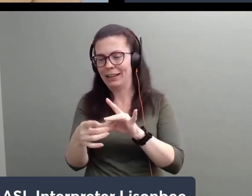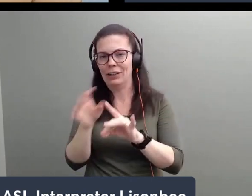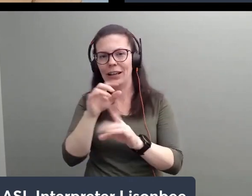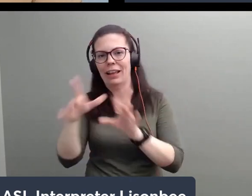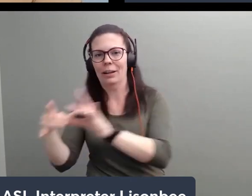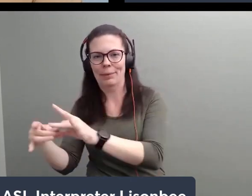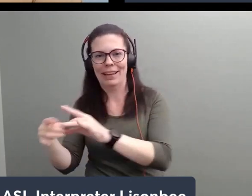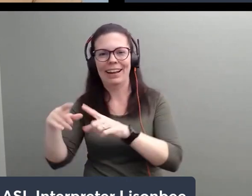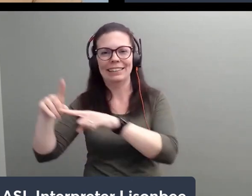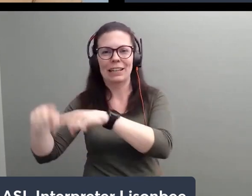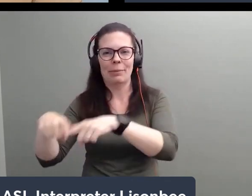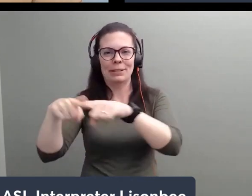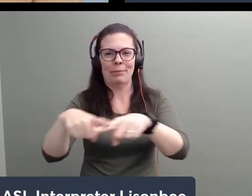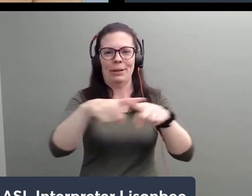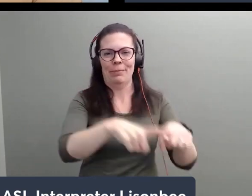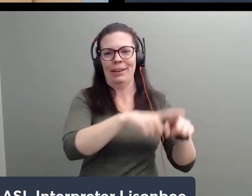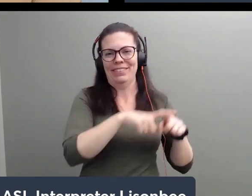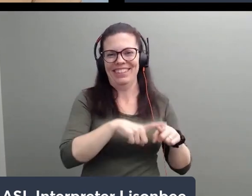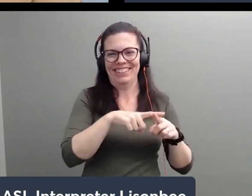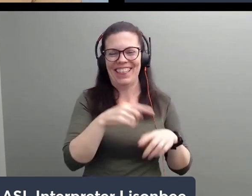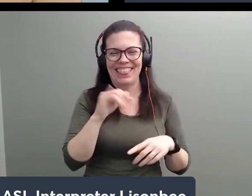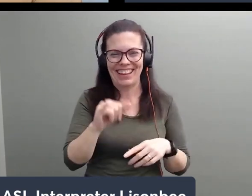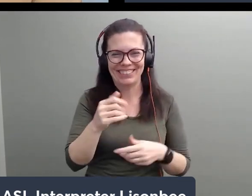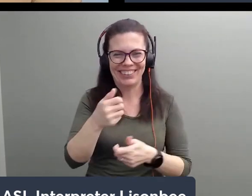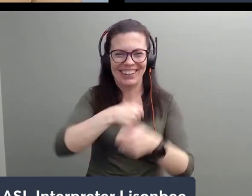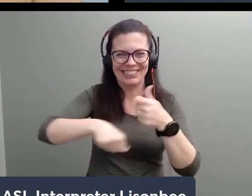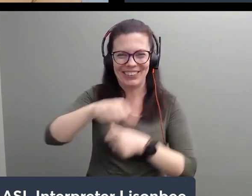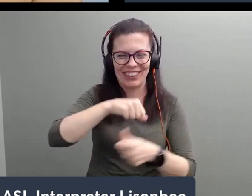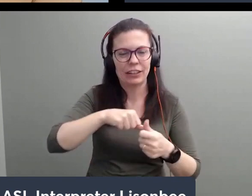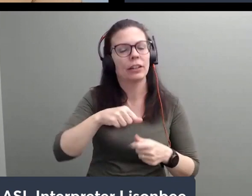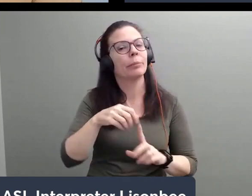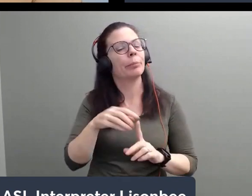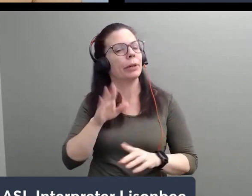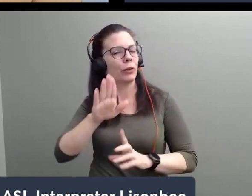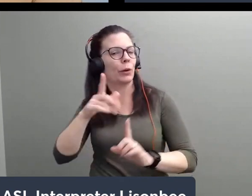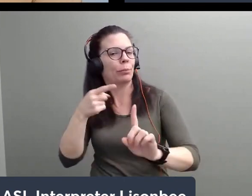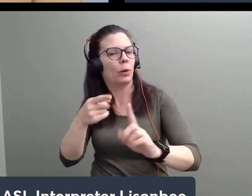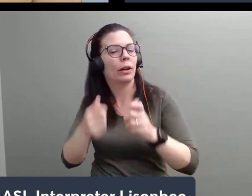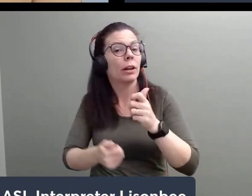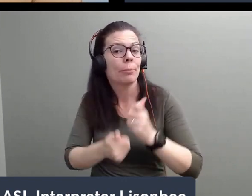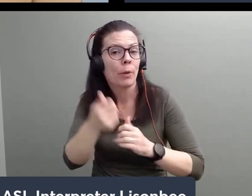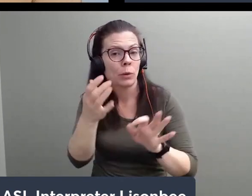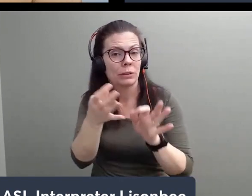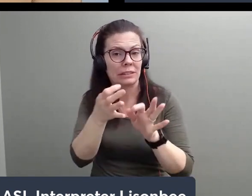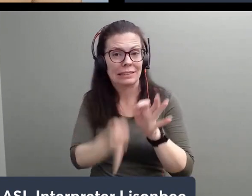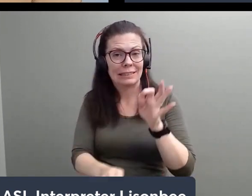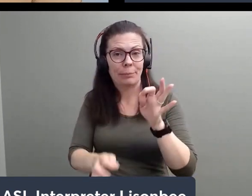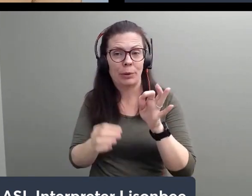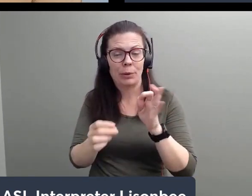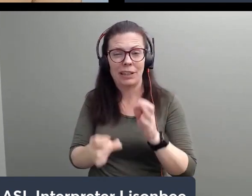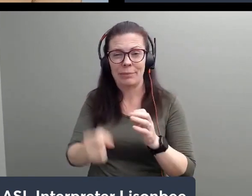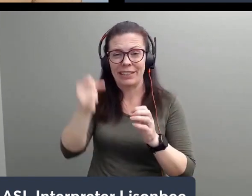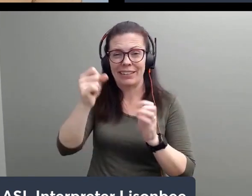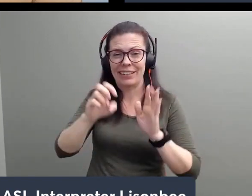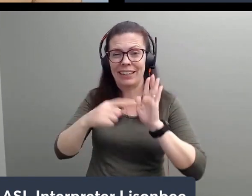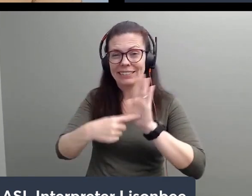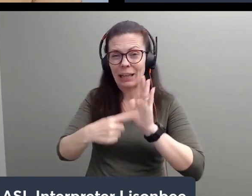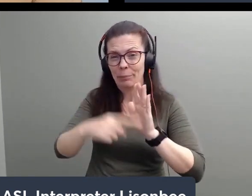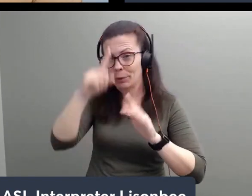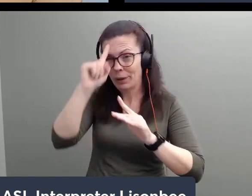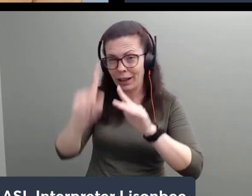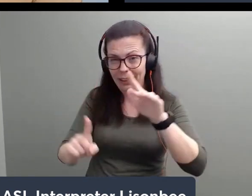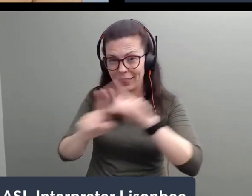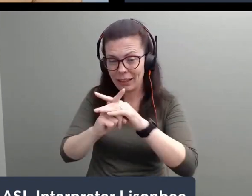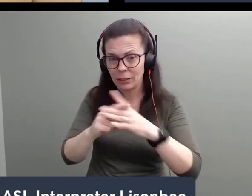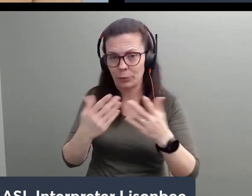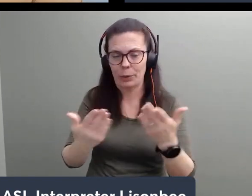dependent and dependent relationship. But to your point, the most simple and immediate example that I have in mind is